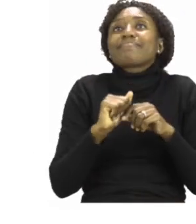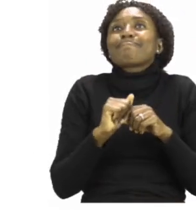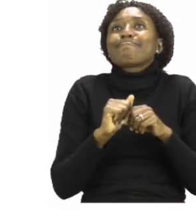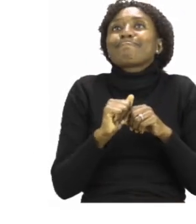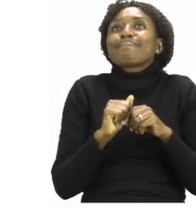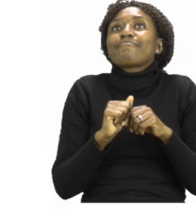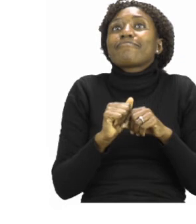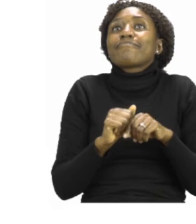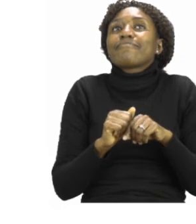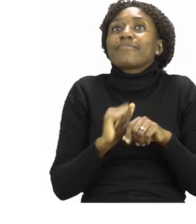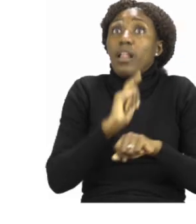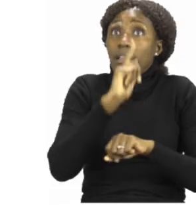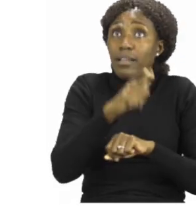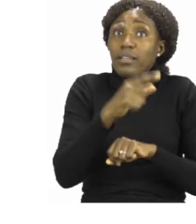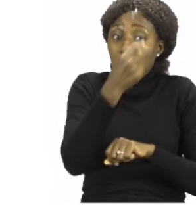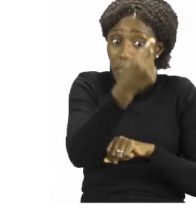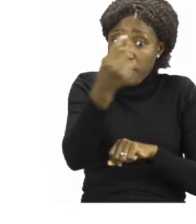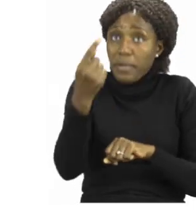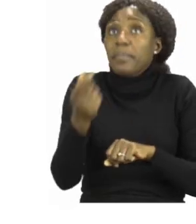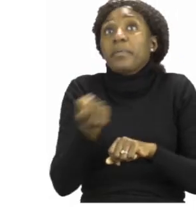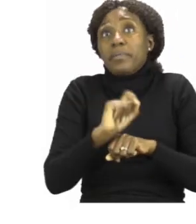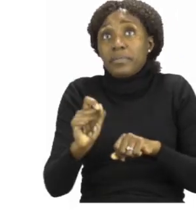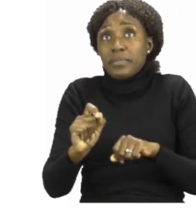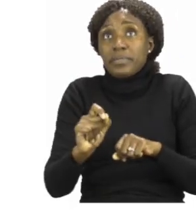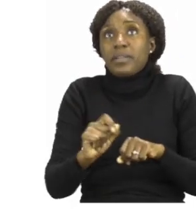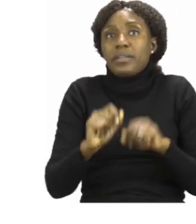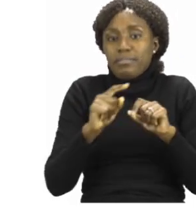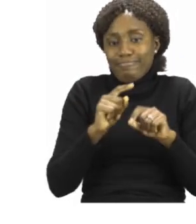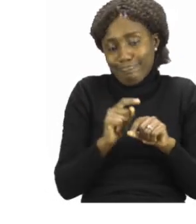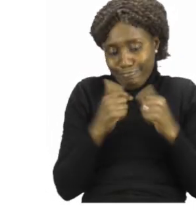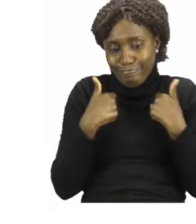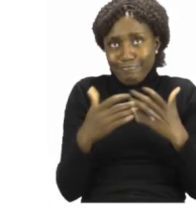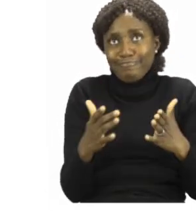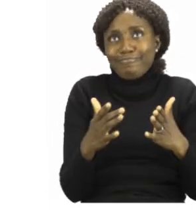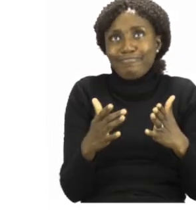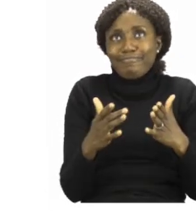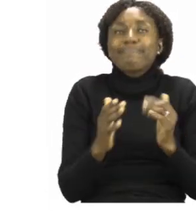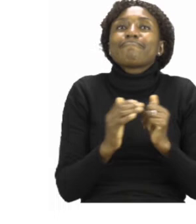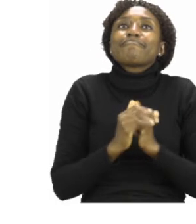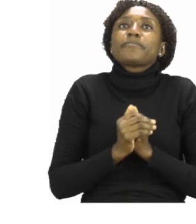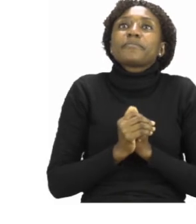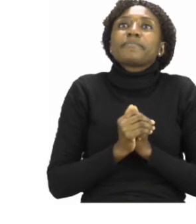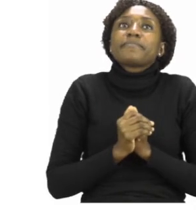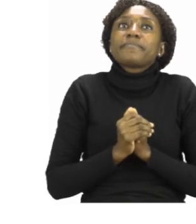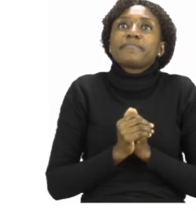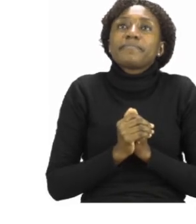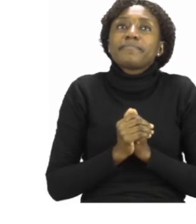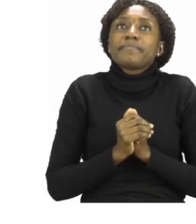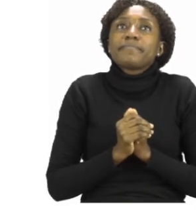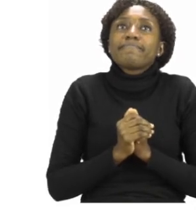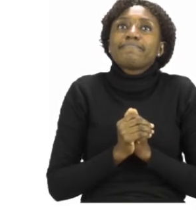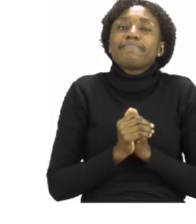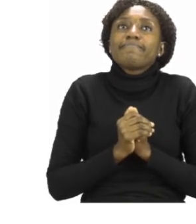then we are going to count up to 7. So let's take a look at the board. So, on the